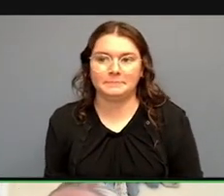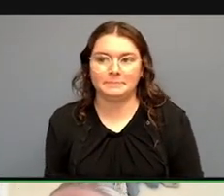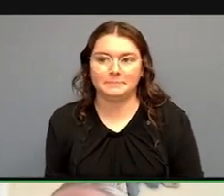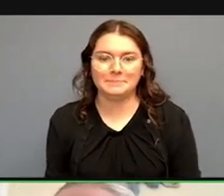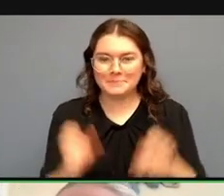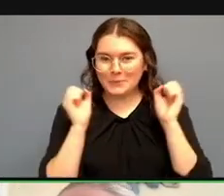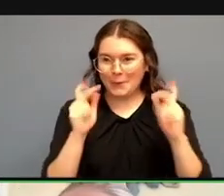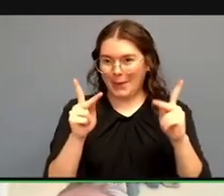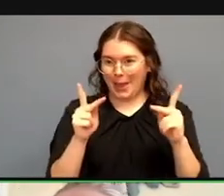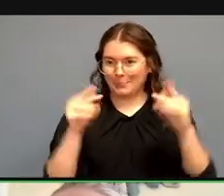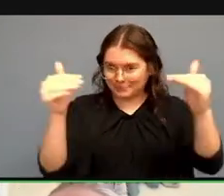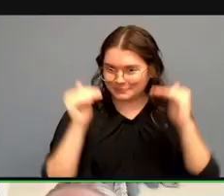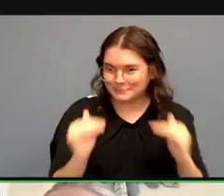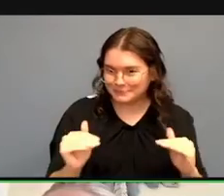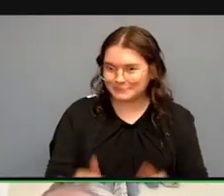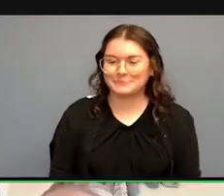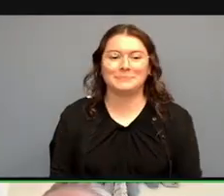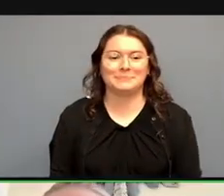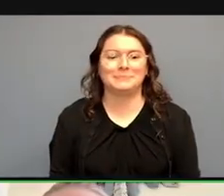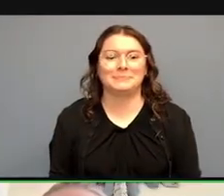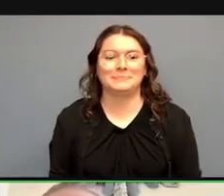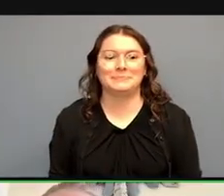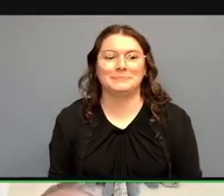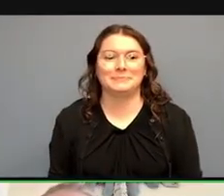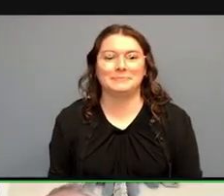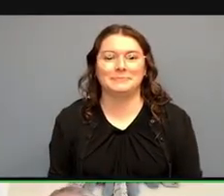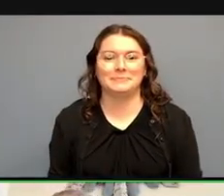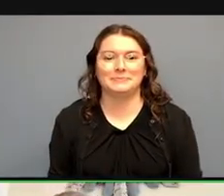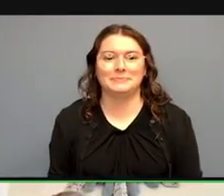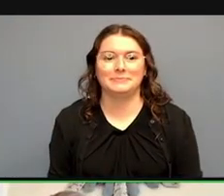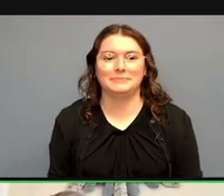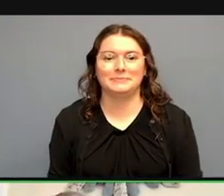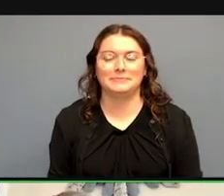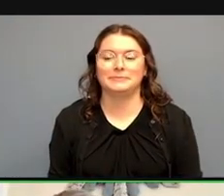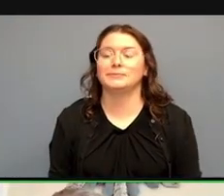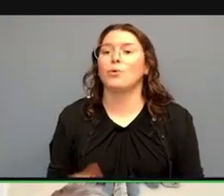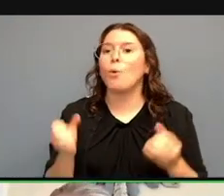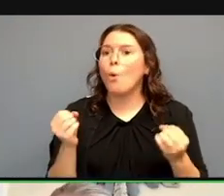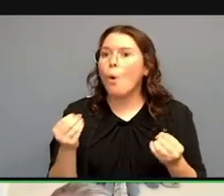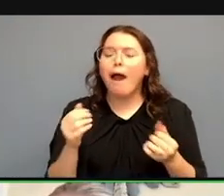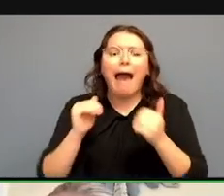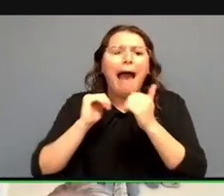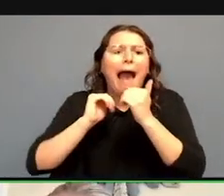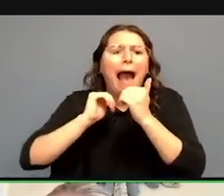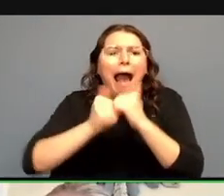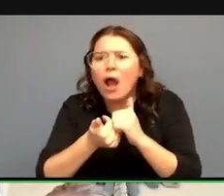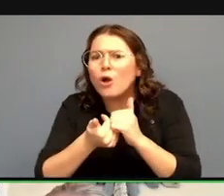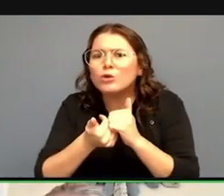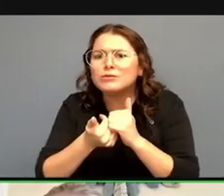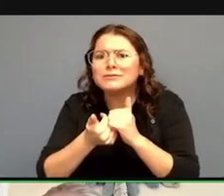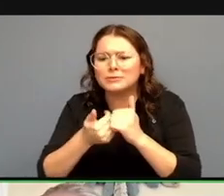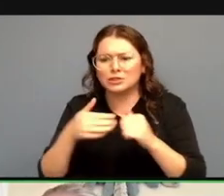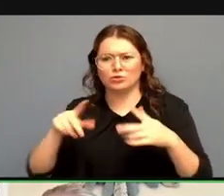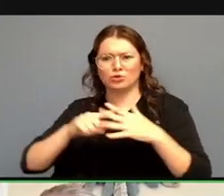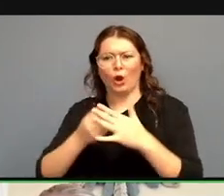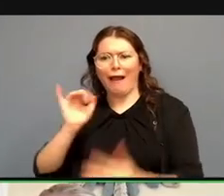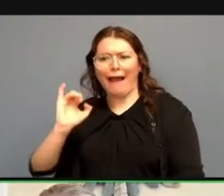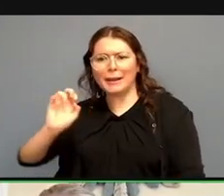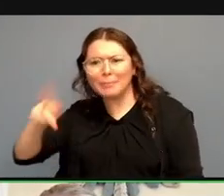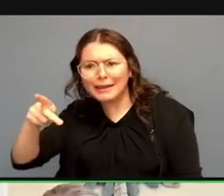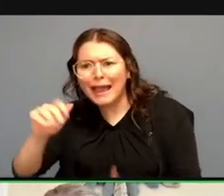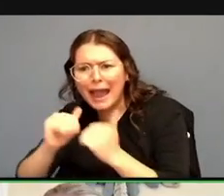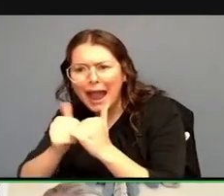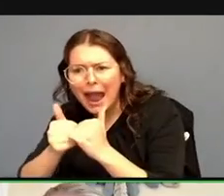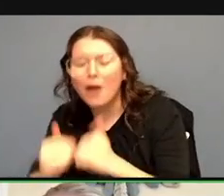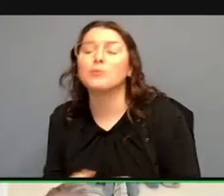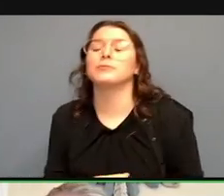Okay, go ahead to the next slide. So how do we get to an IEP? So there